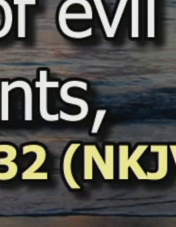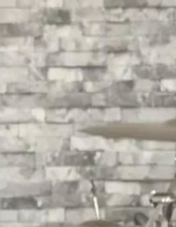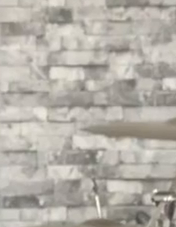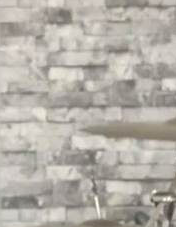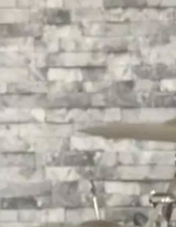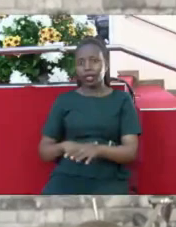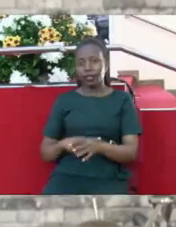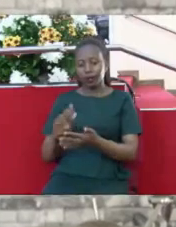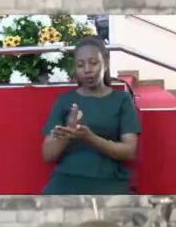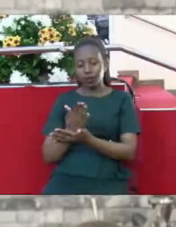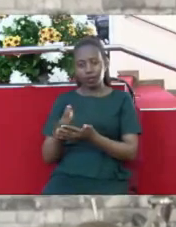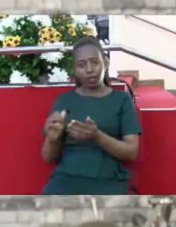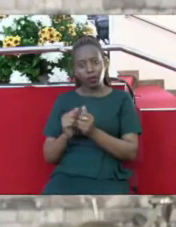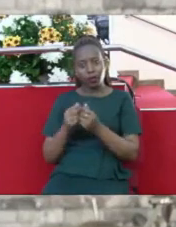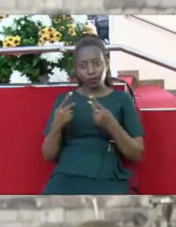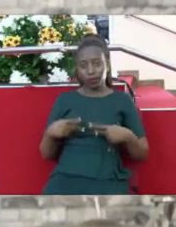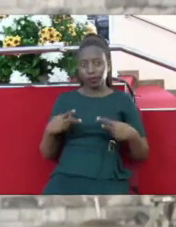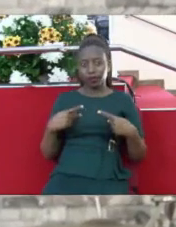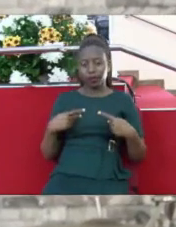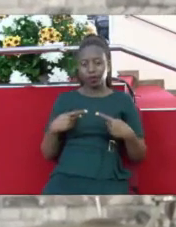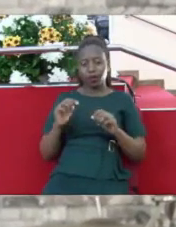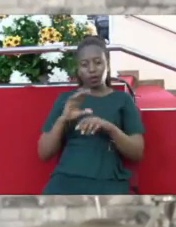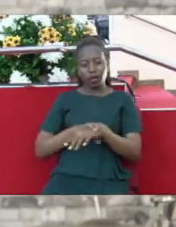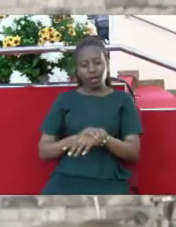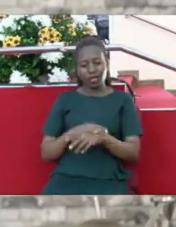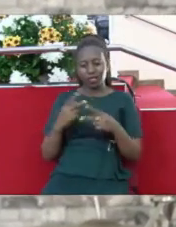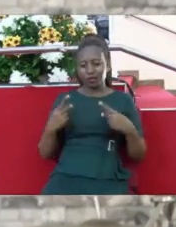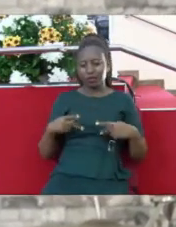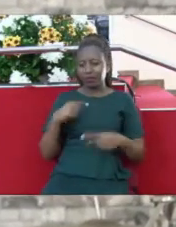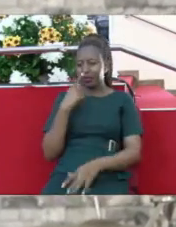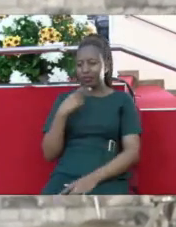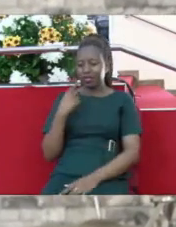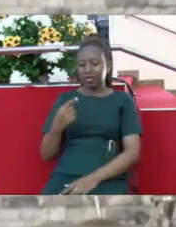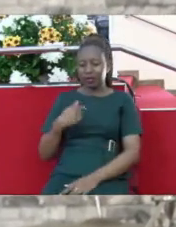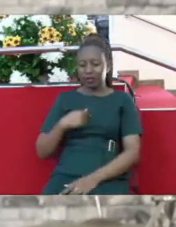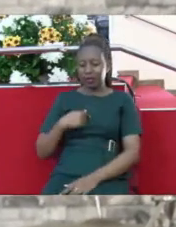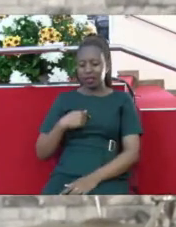sharing it out with people, do you find people who say, me, I'm not a bad person?